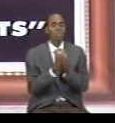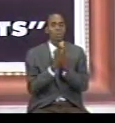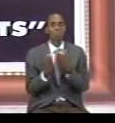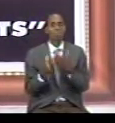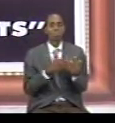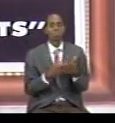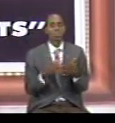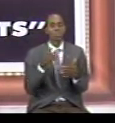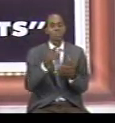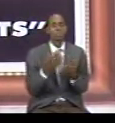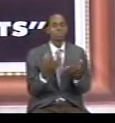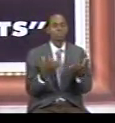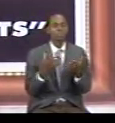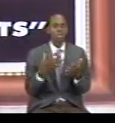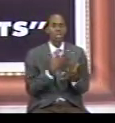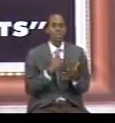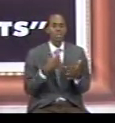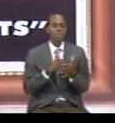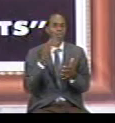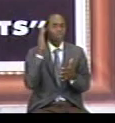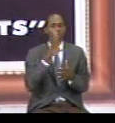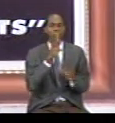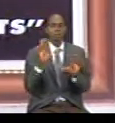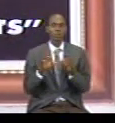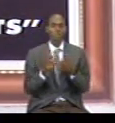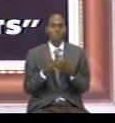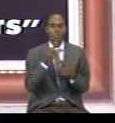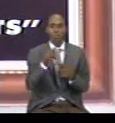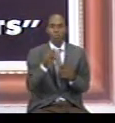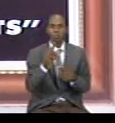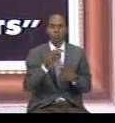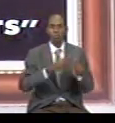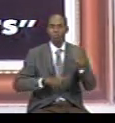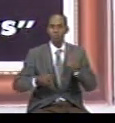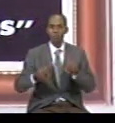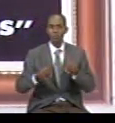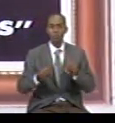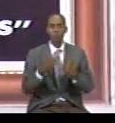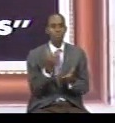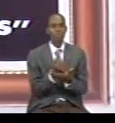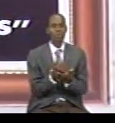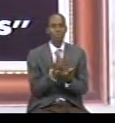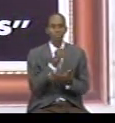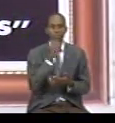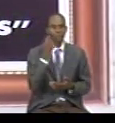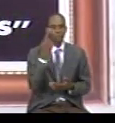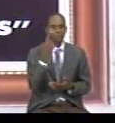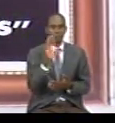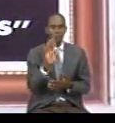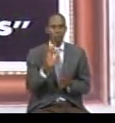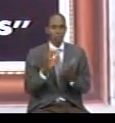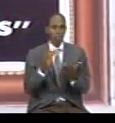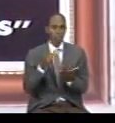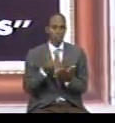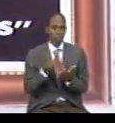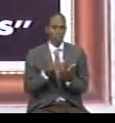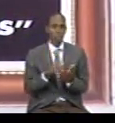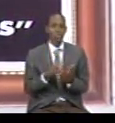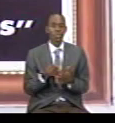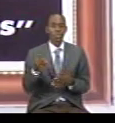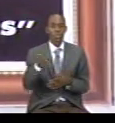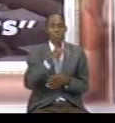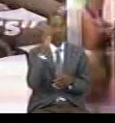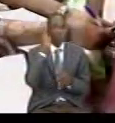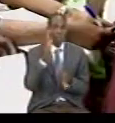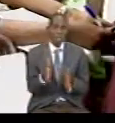be done unto you. Did you hear that? I'm going to read that again. It says, ye shall ask what you